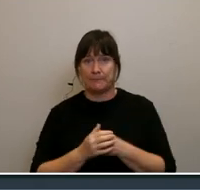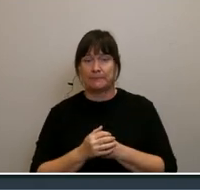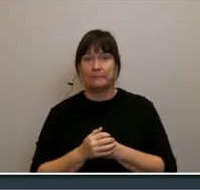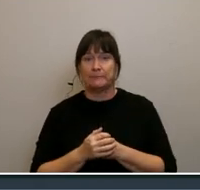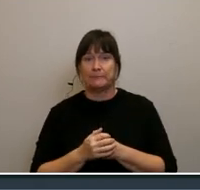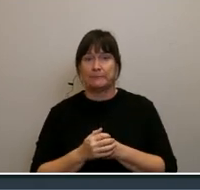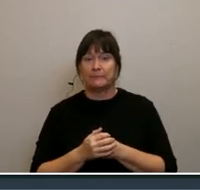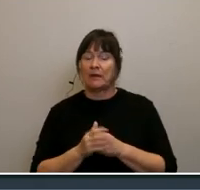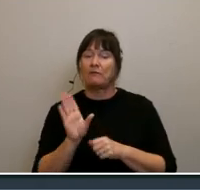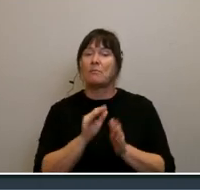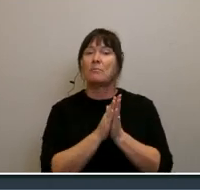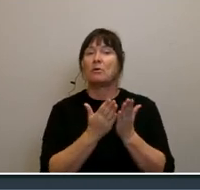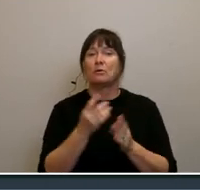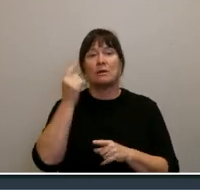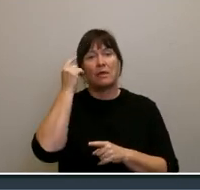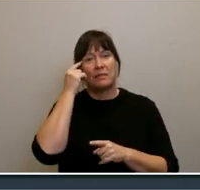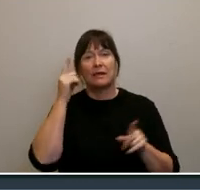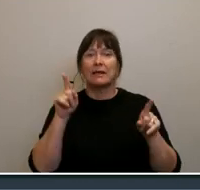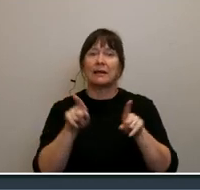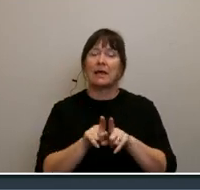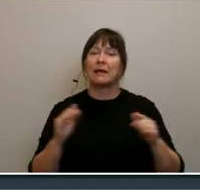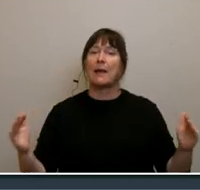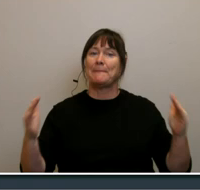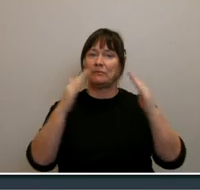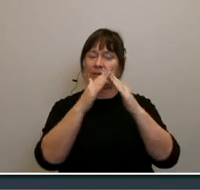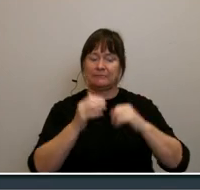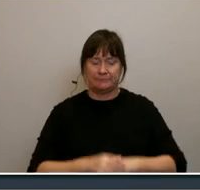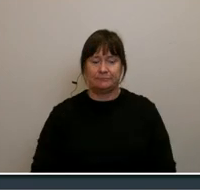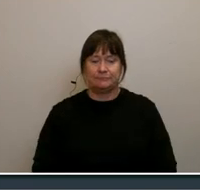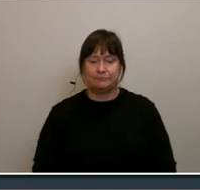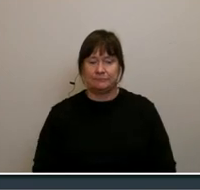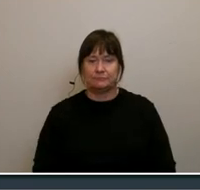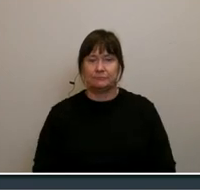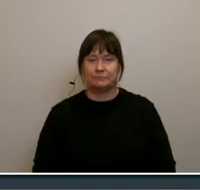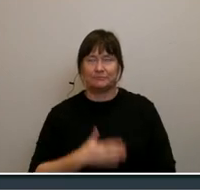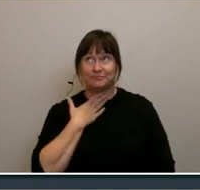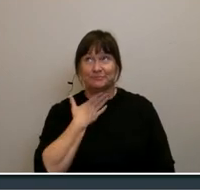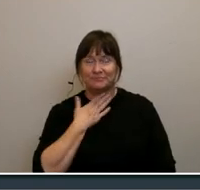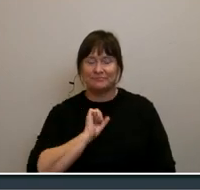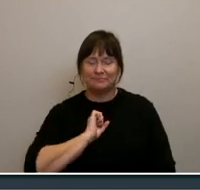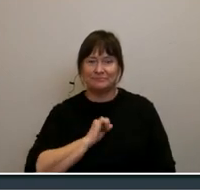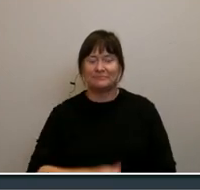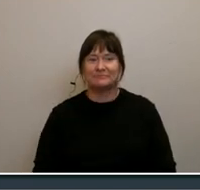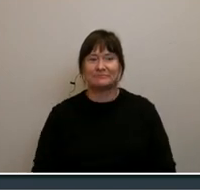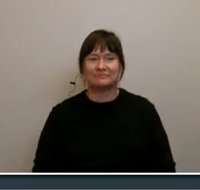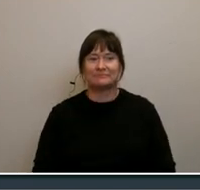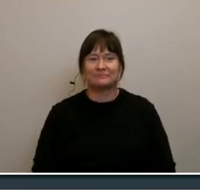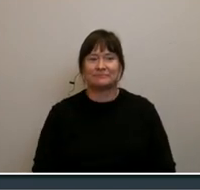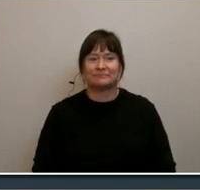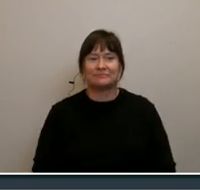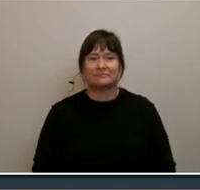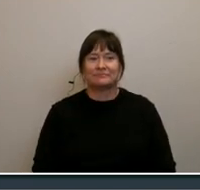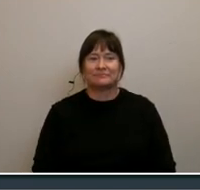is included in a book called Thinking Like a Mountain. And my throat, I'm getting very dry, so hang